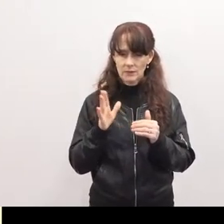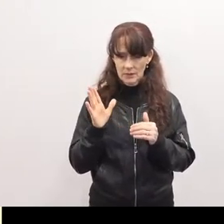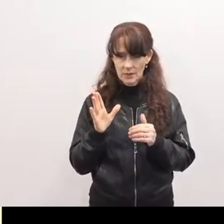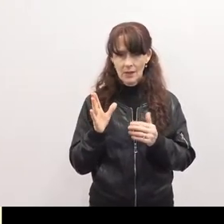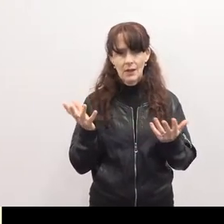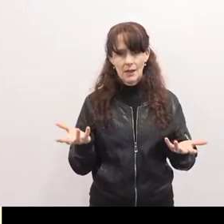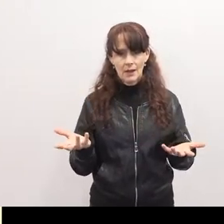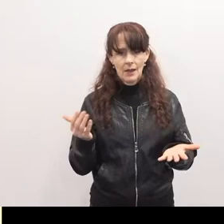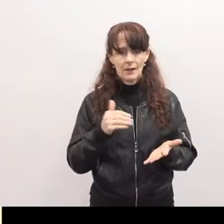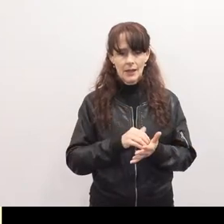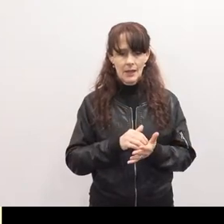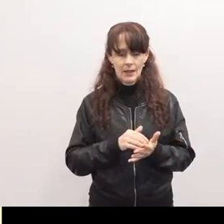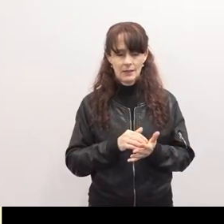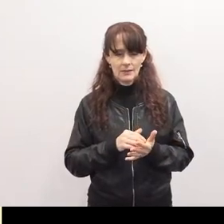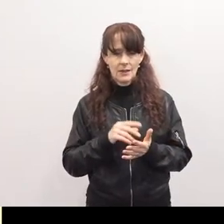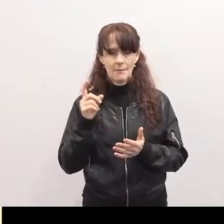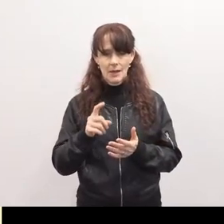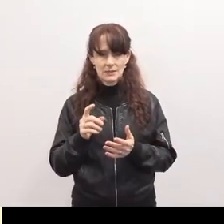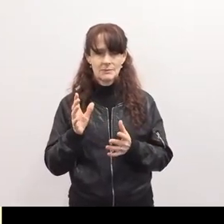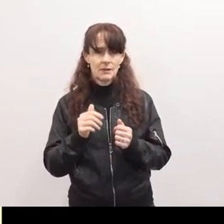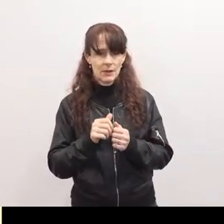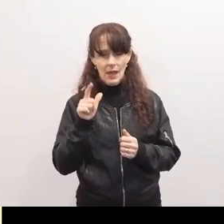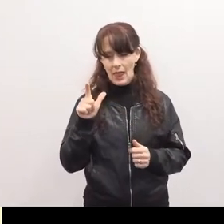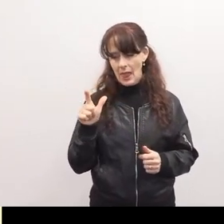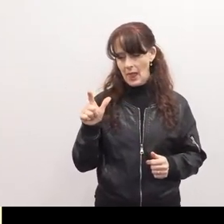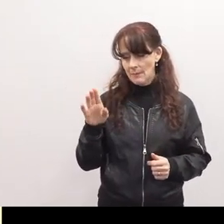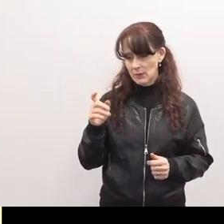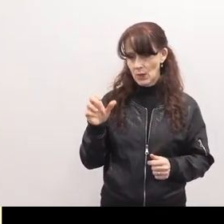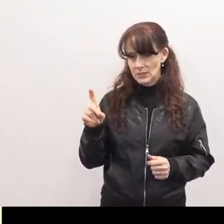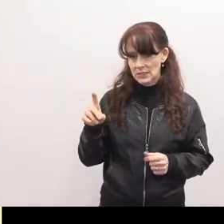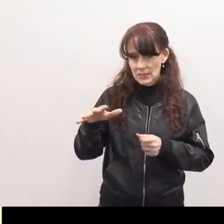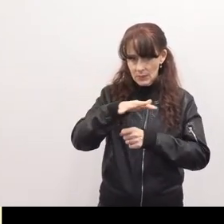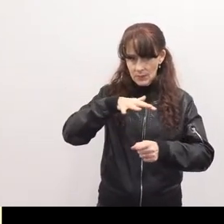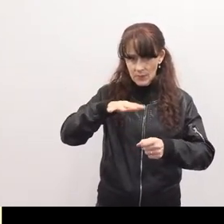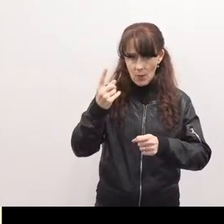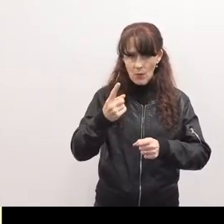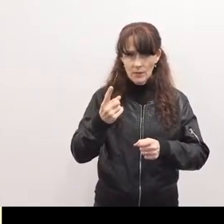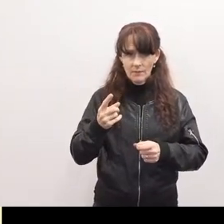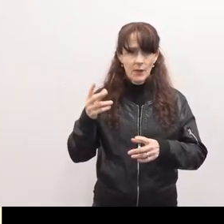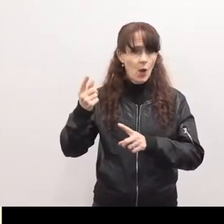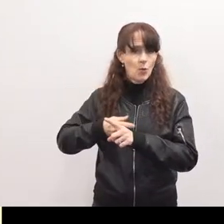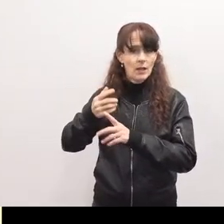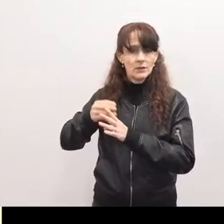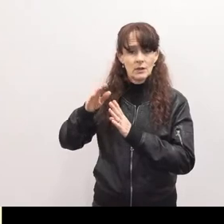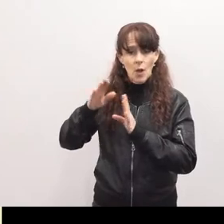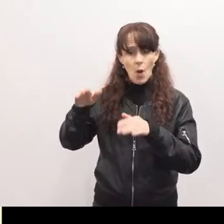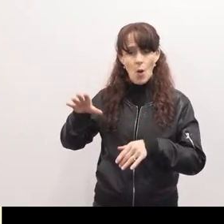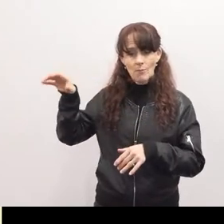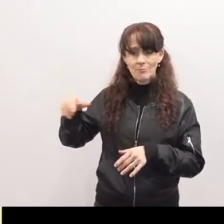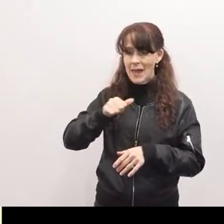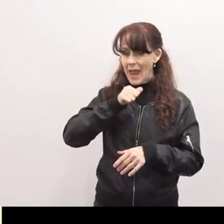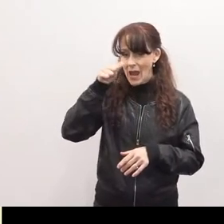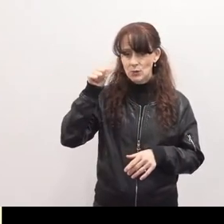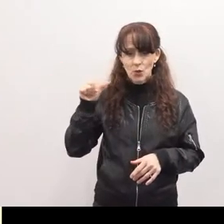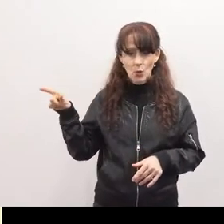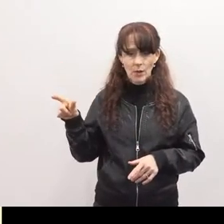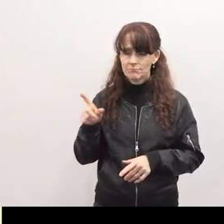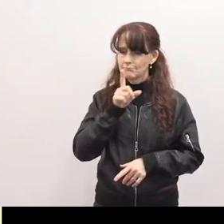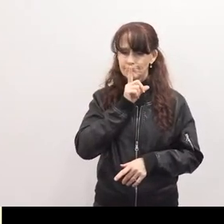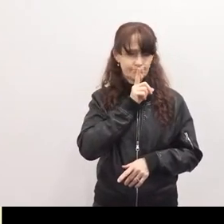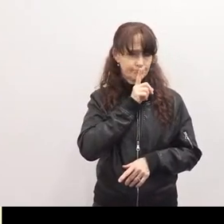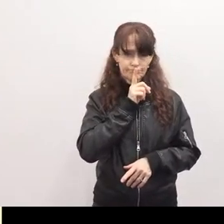again, must be within LBUSD's jurisdiction only. If you own a rental home in Arizona, you don't have to